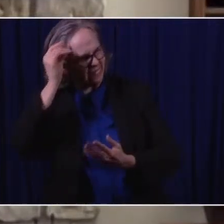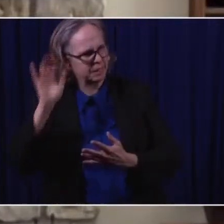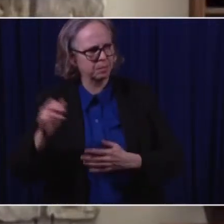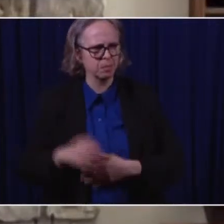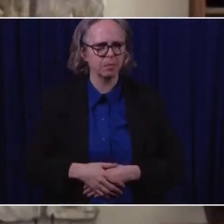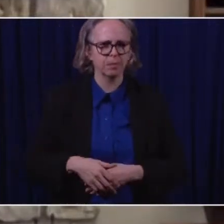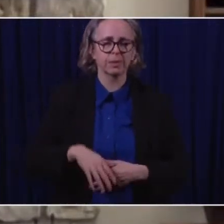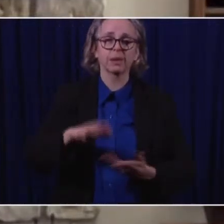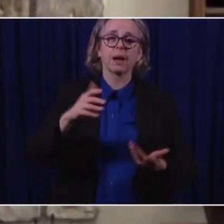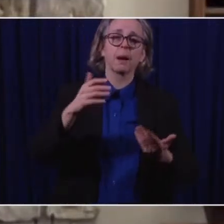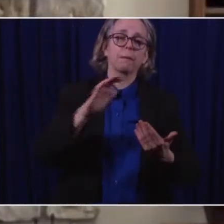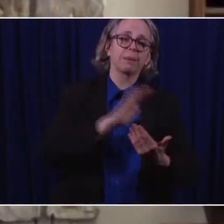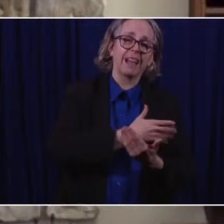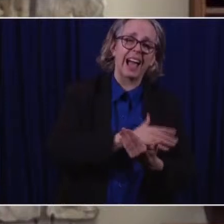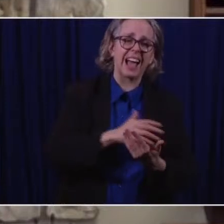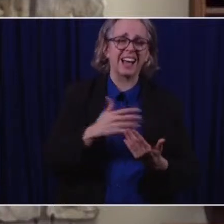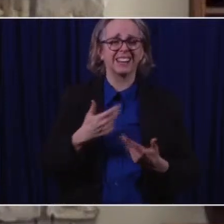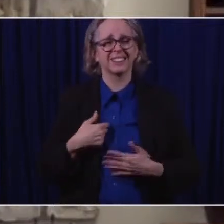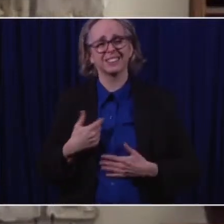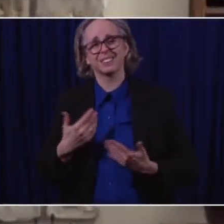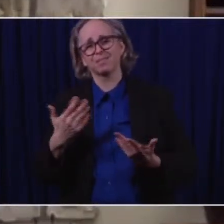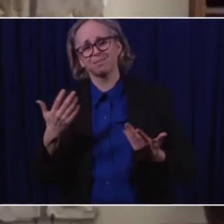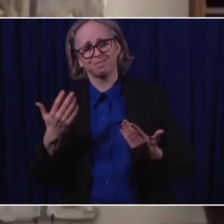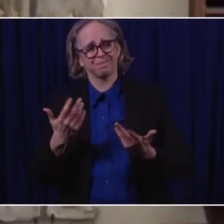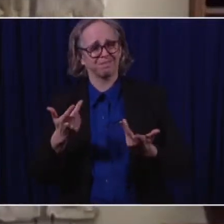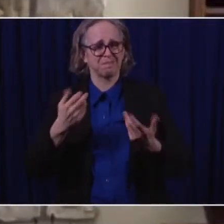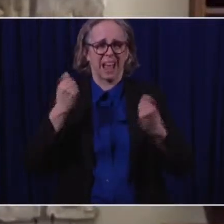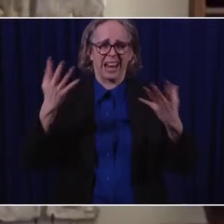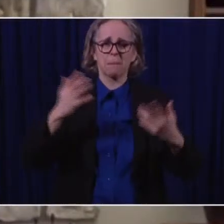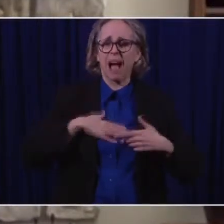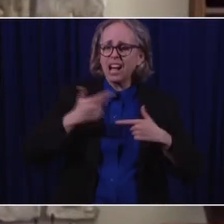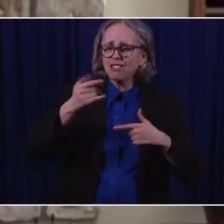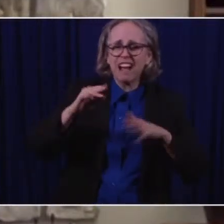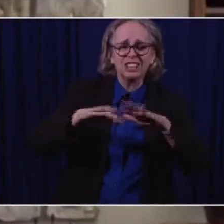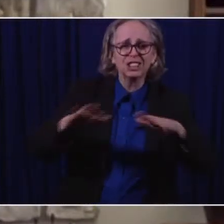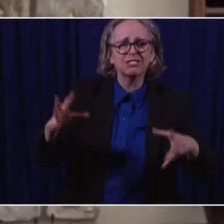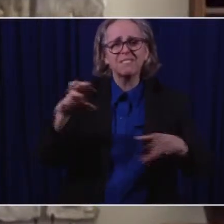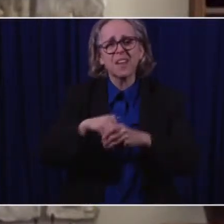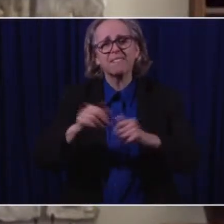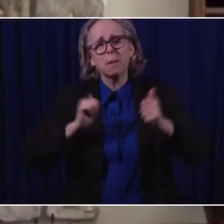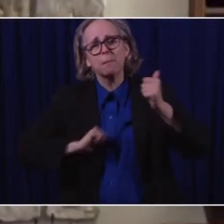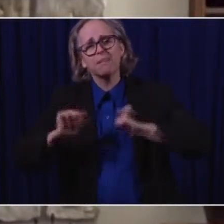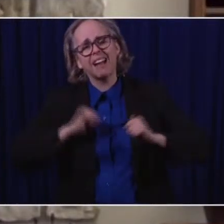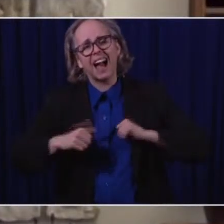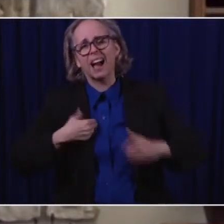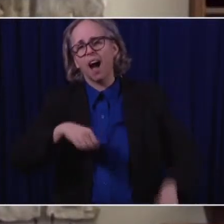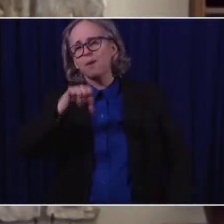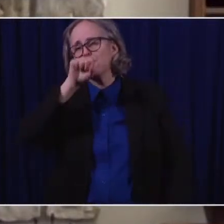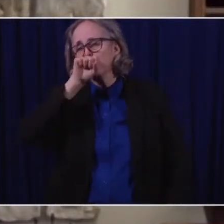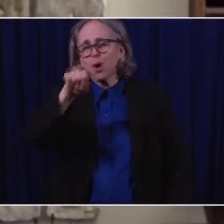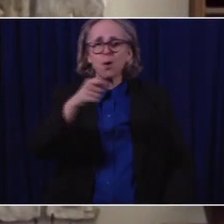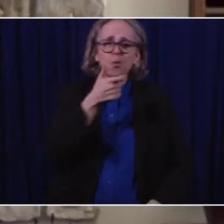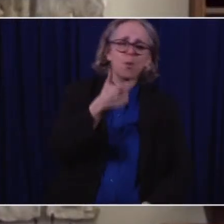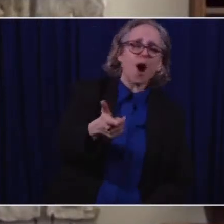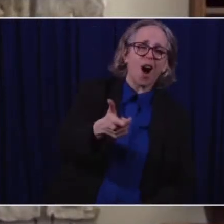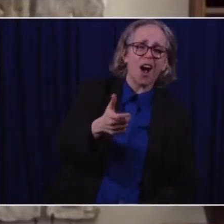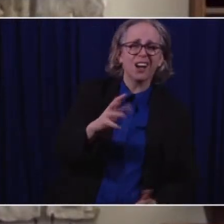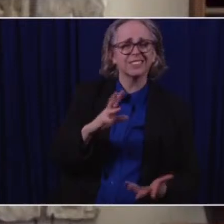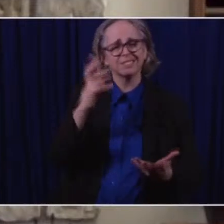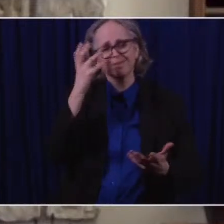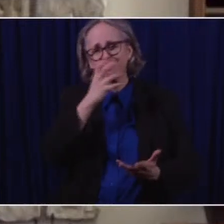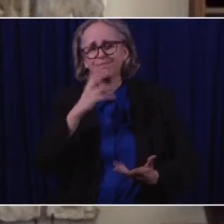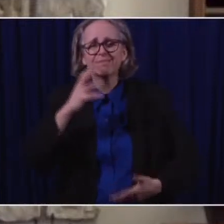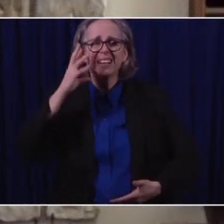our grandkids in school plays, and really, it's been. I think it's a phenomenal experience for a